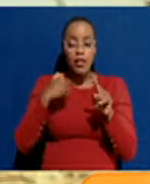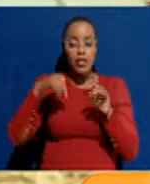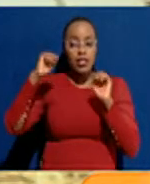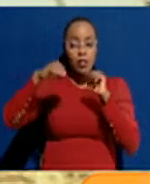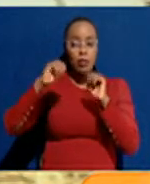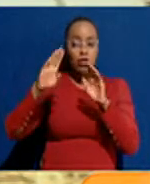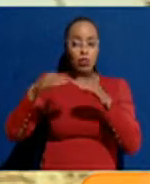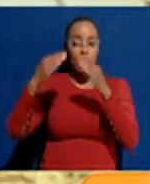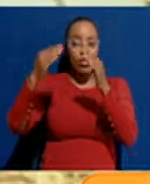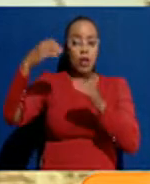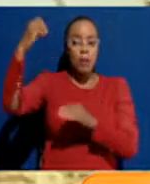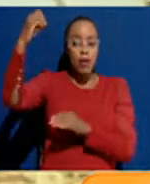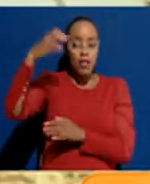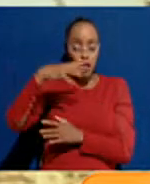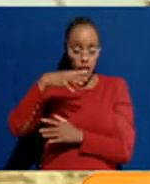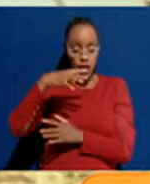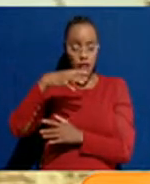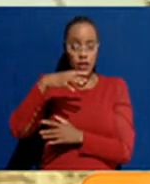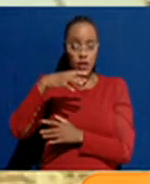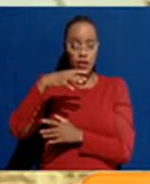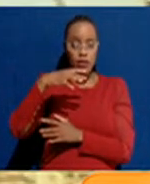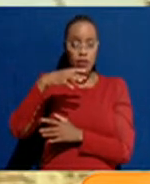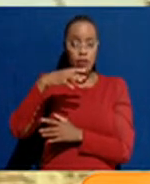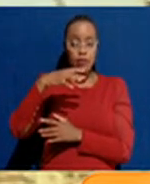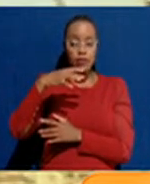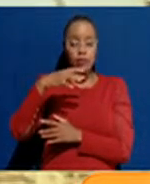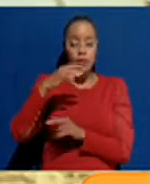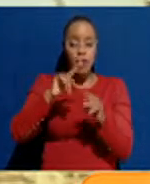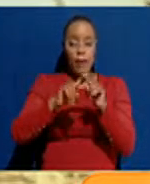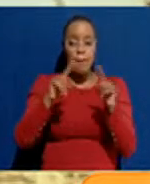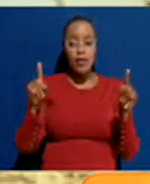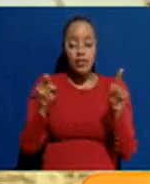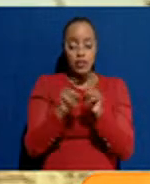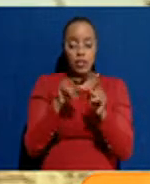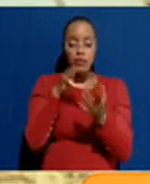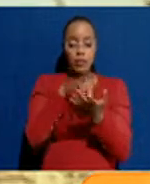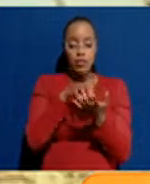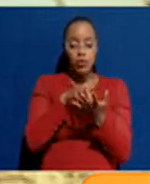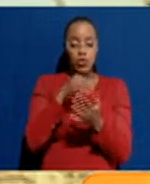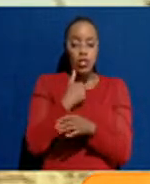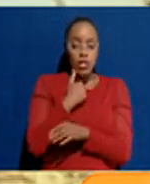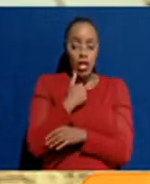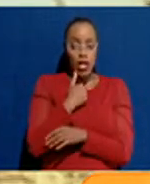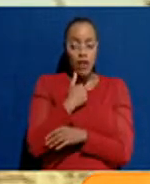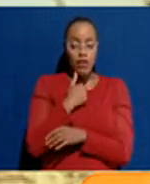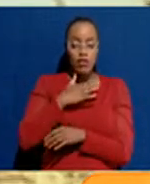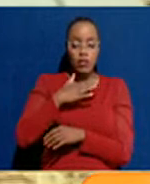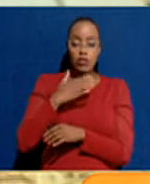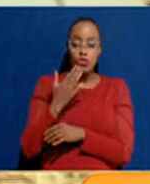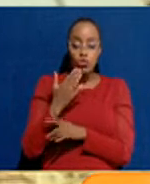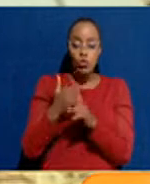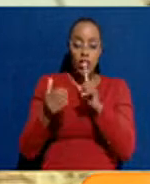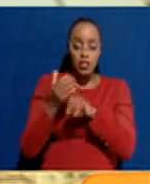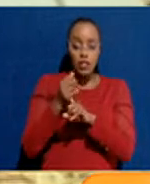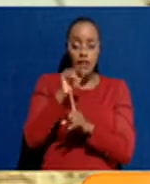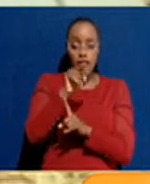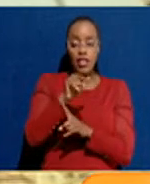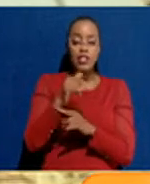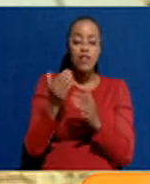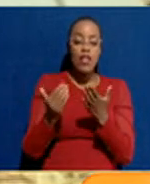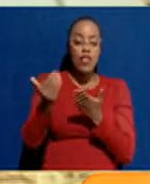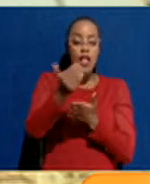to supply power all the way to 2,100. Now, we have a situation where to meet the revenue